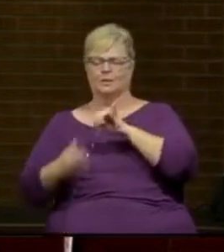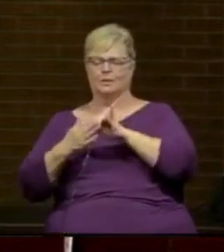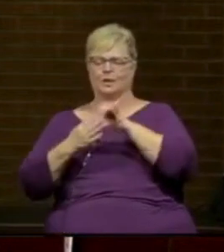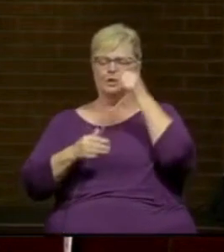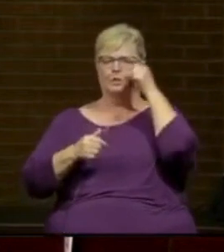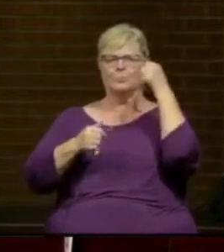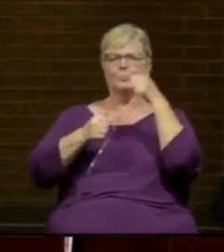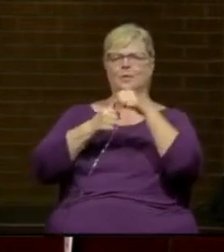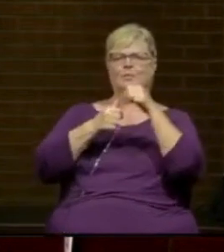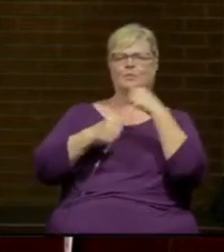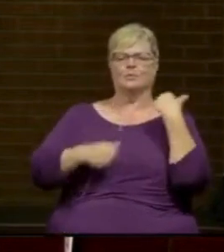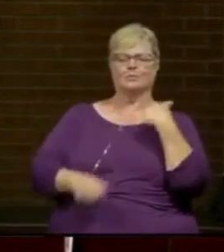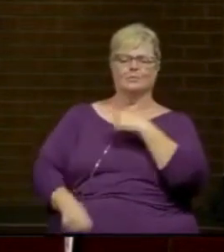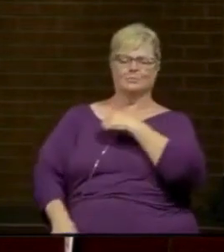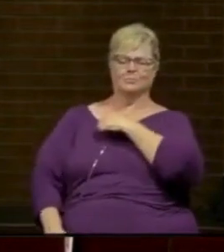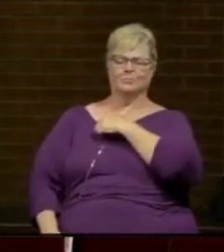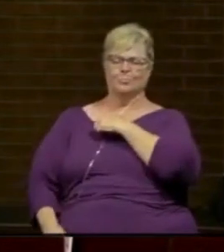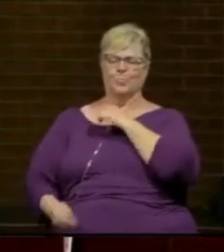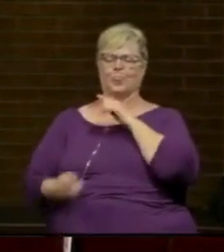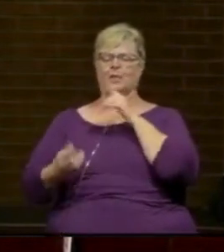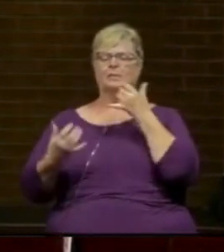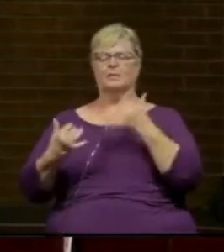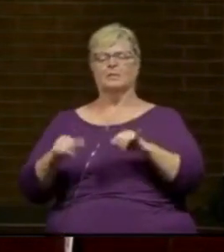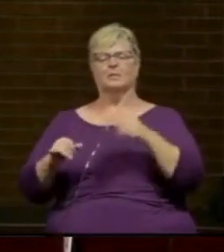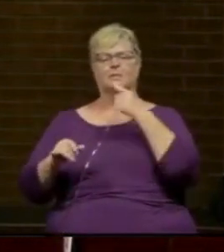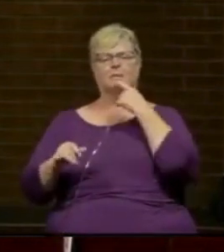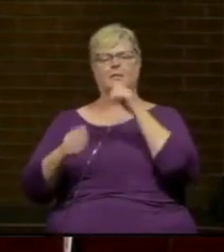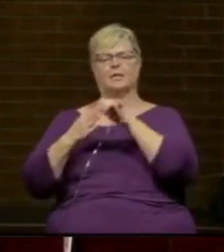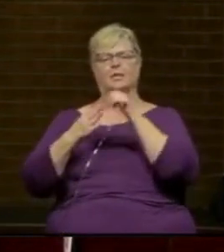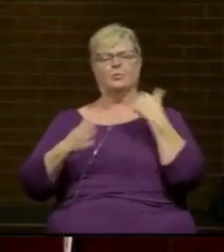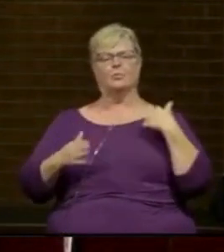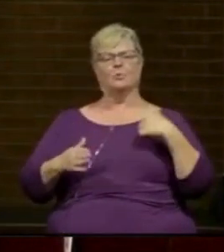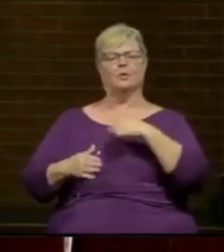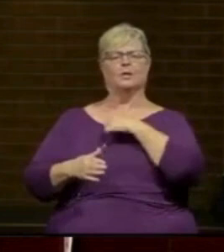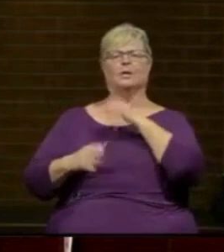of us, till you say that we're wonderfully,